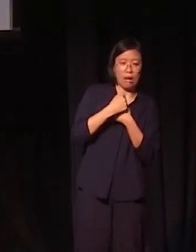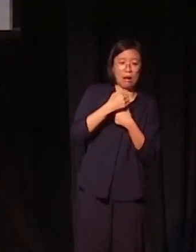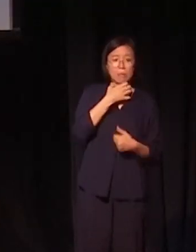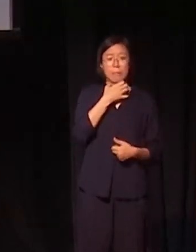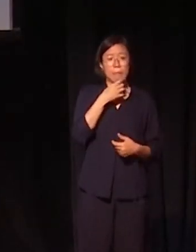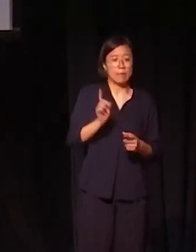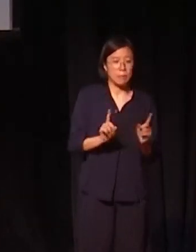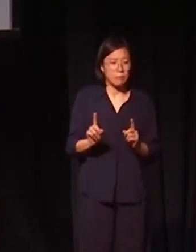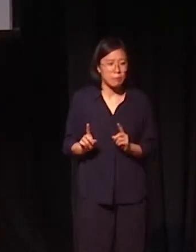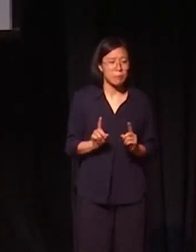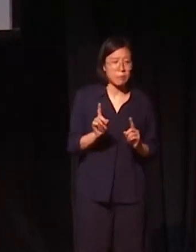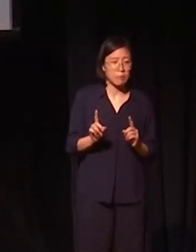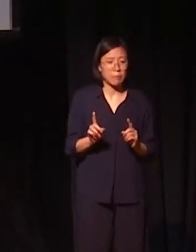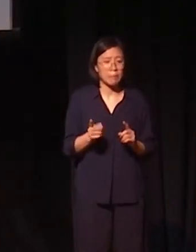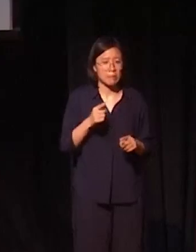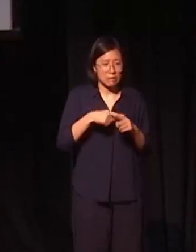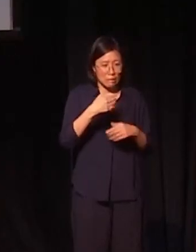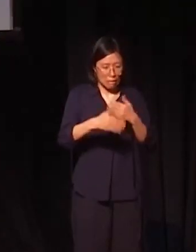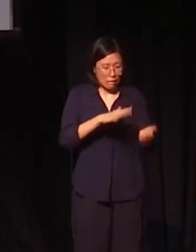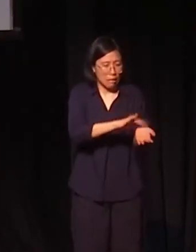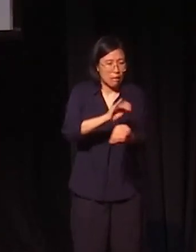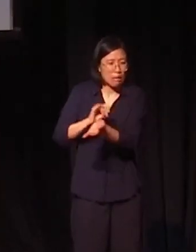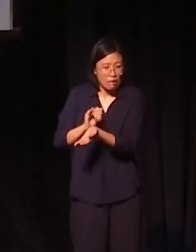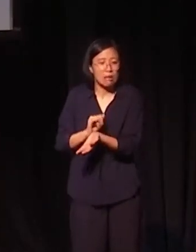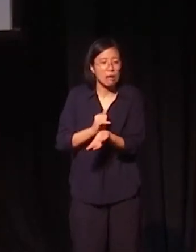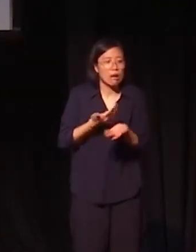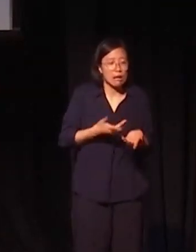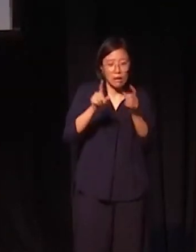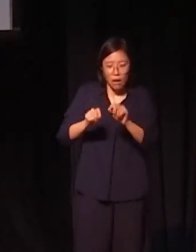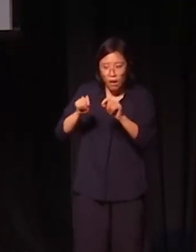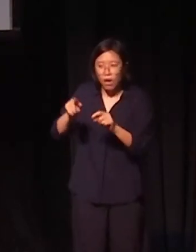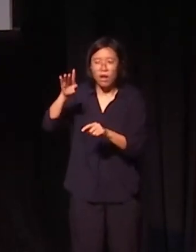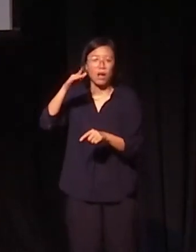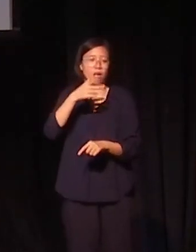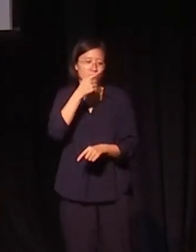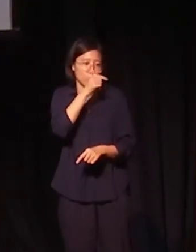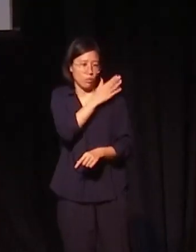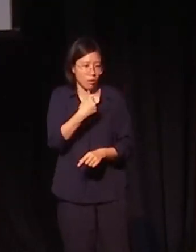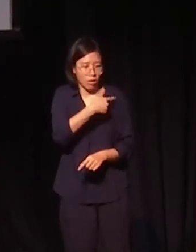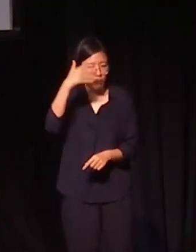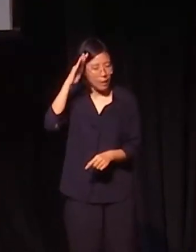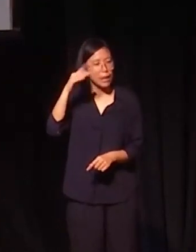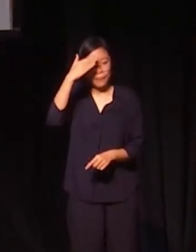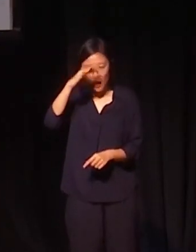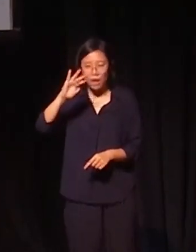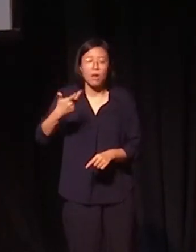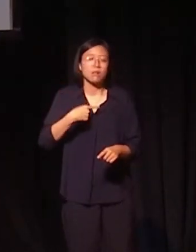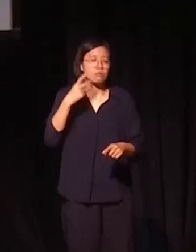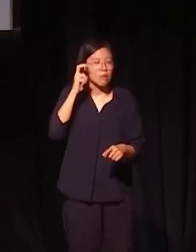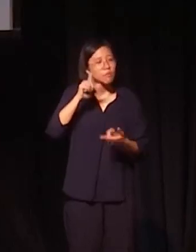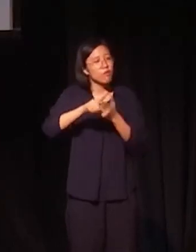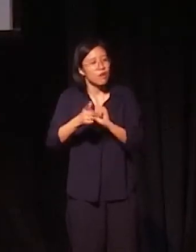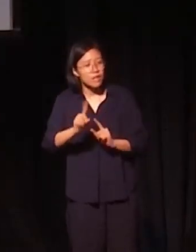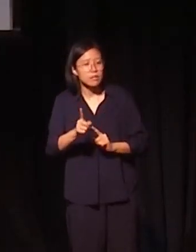to surface a lot of these issues and work in partnership with Police Scotland and other deaf community organisations to make recommendations